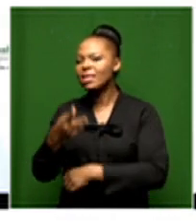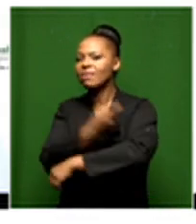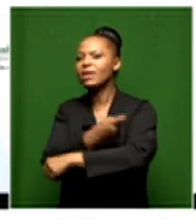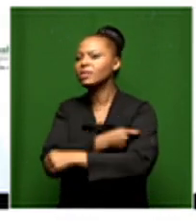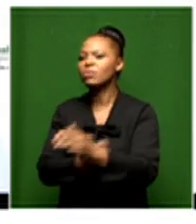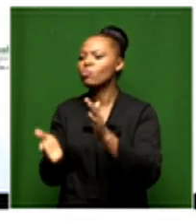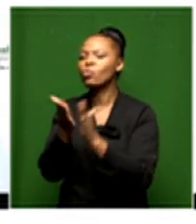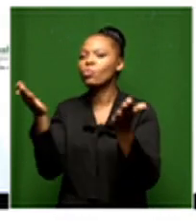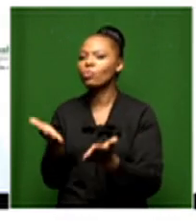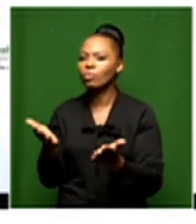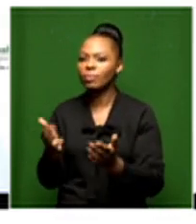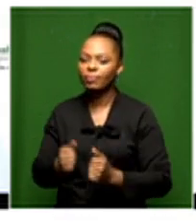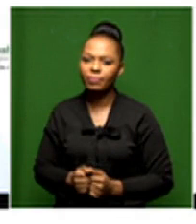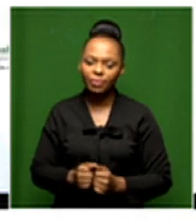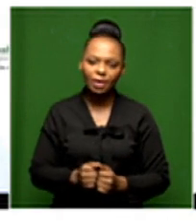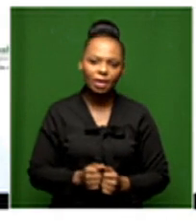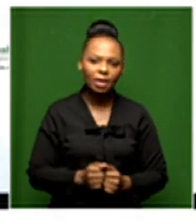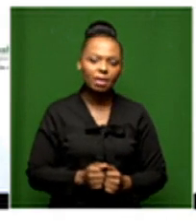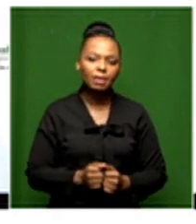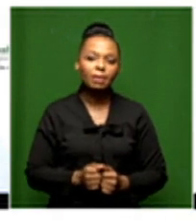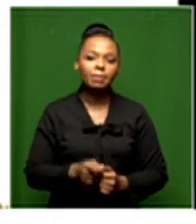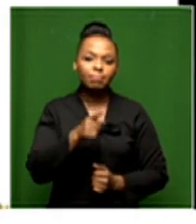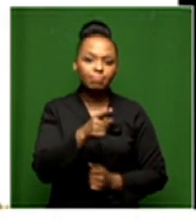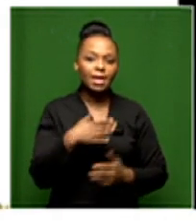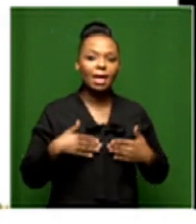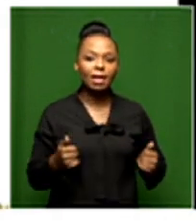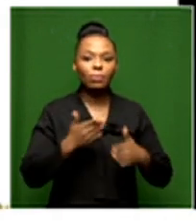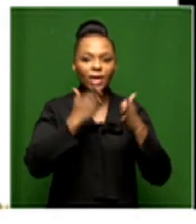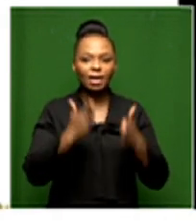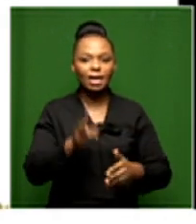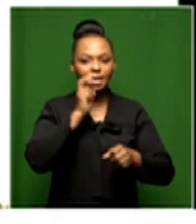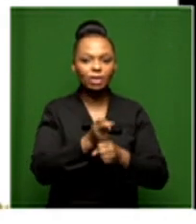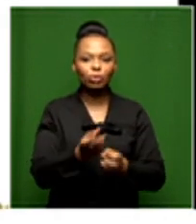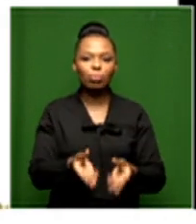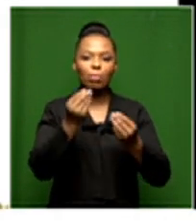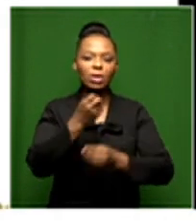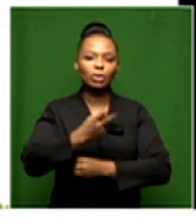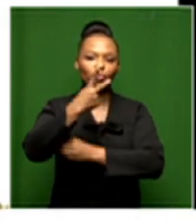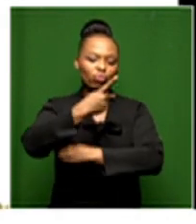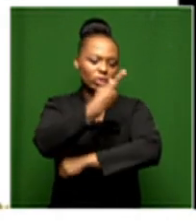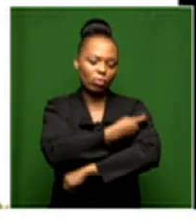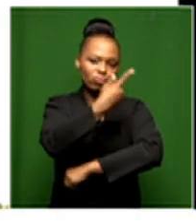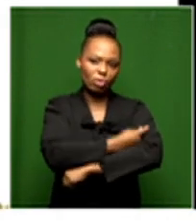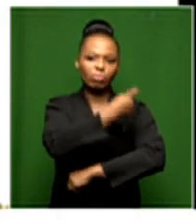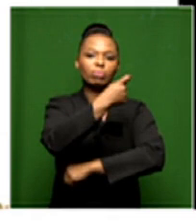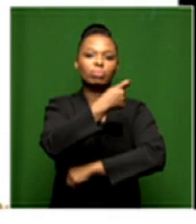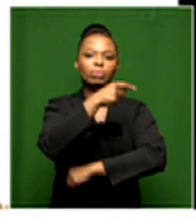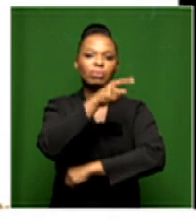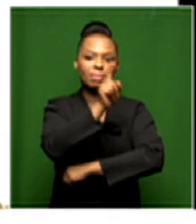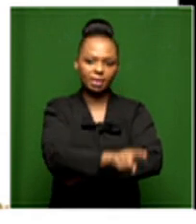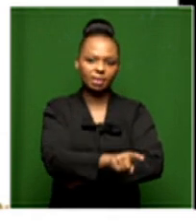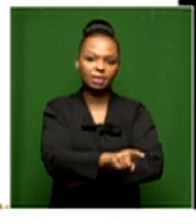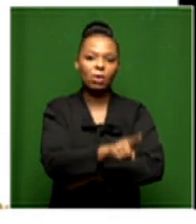So the healthcare workers must get 2 doses. So this is the first dose that they're receiving.